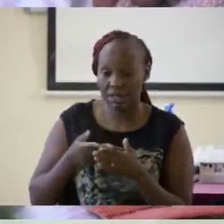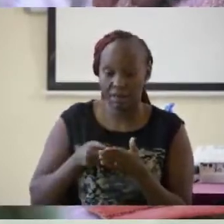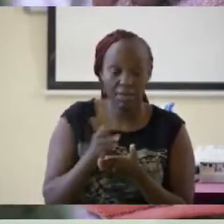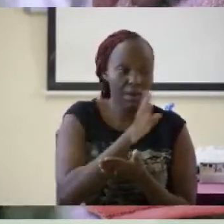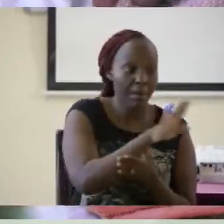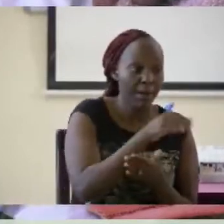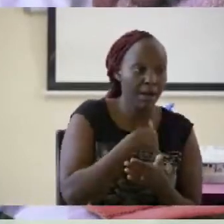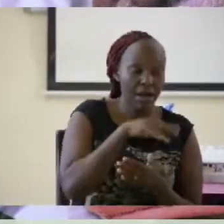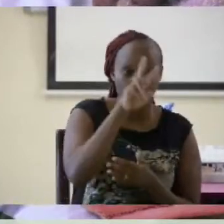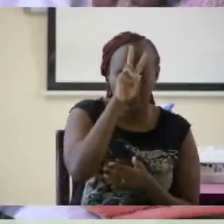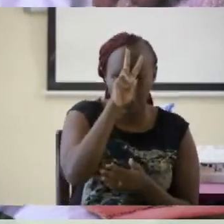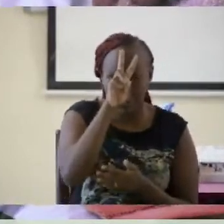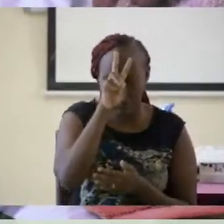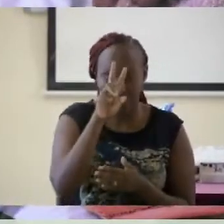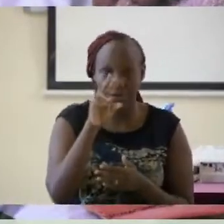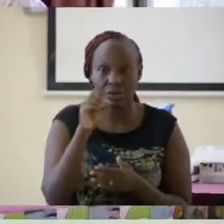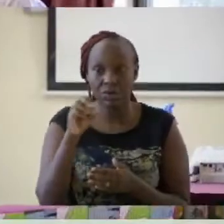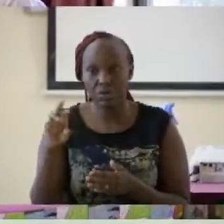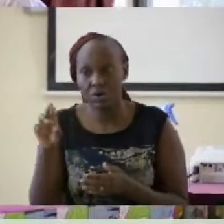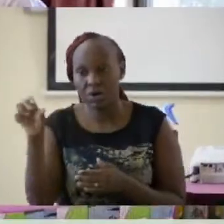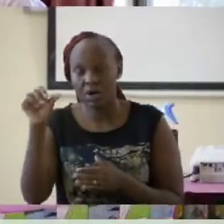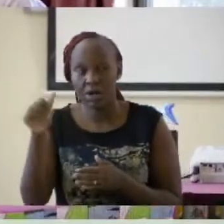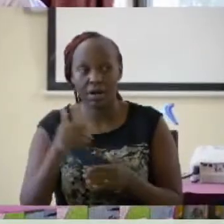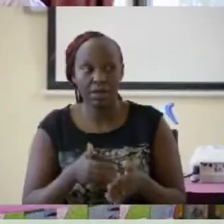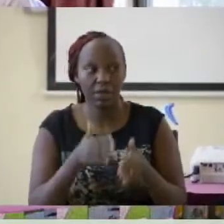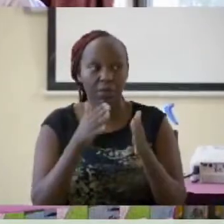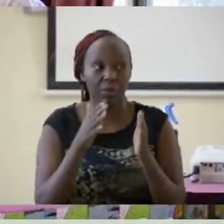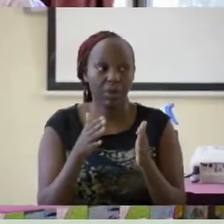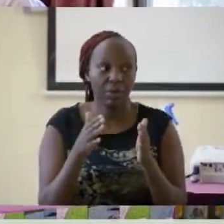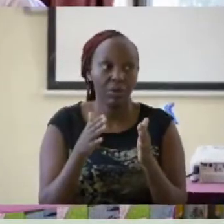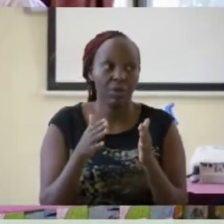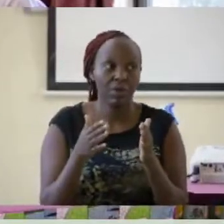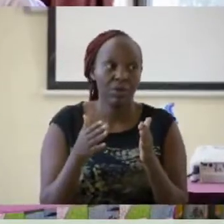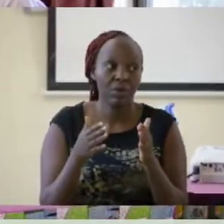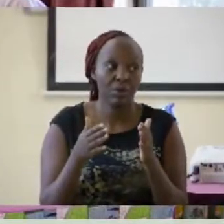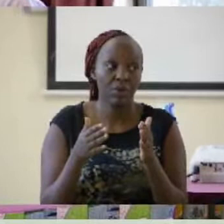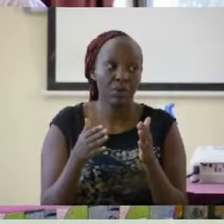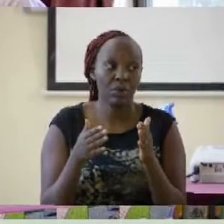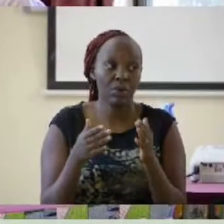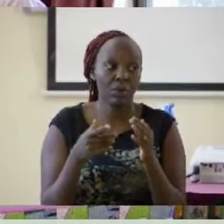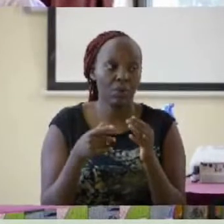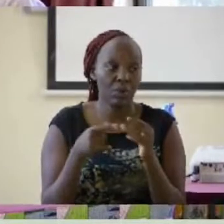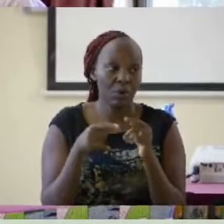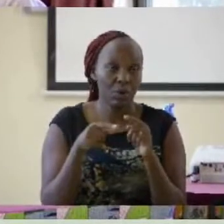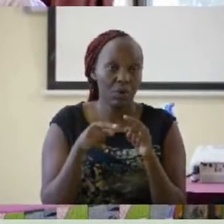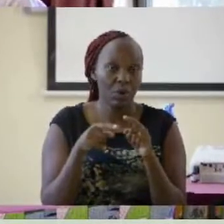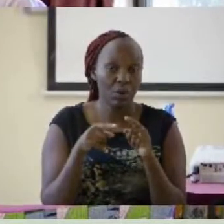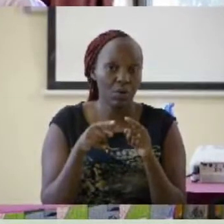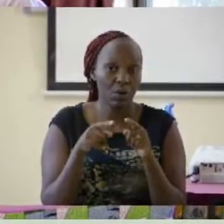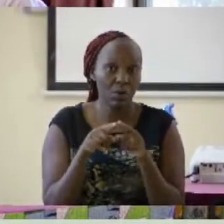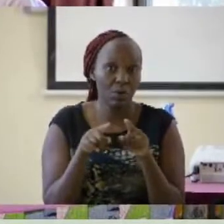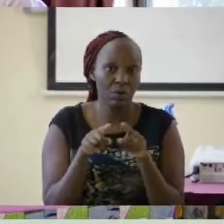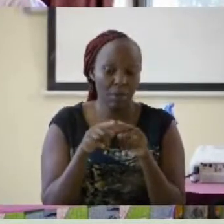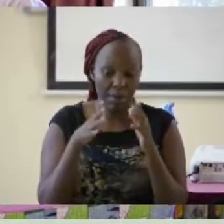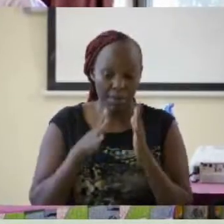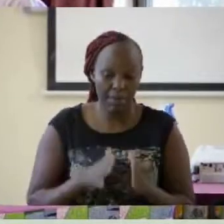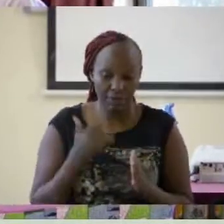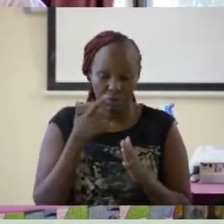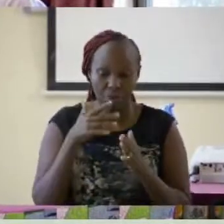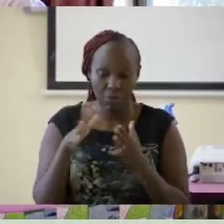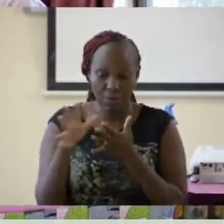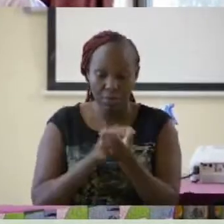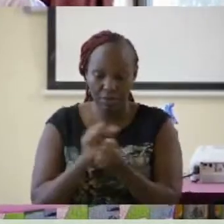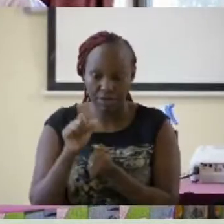goats or any other form that you are compensated. And then the person who messed you